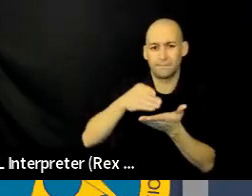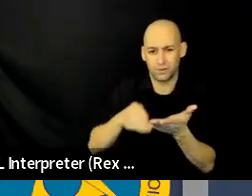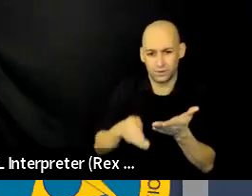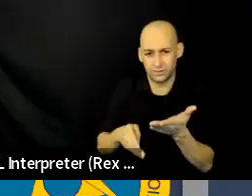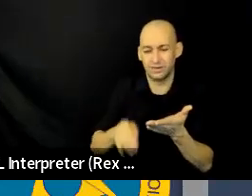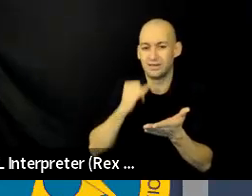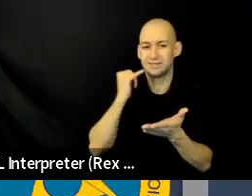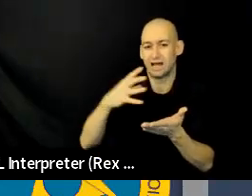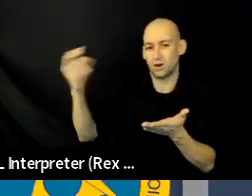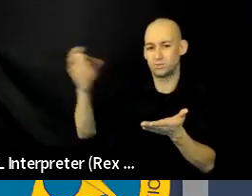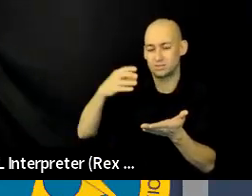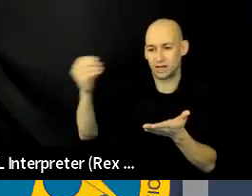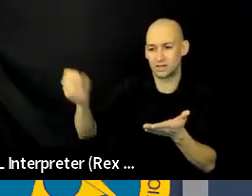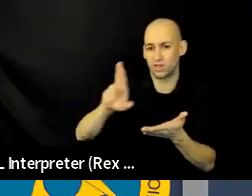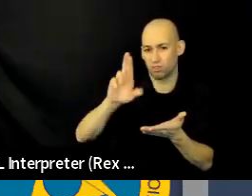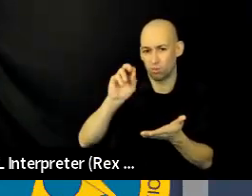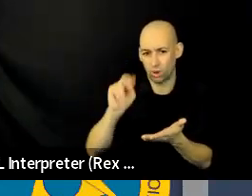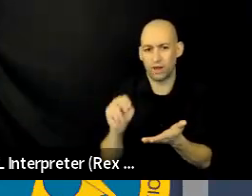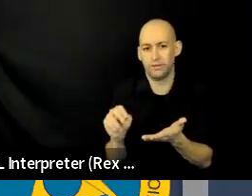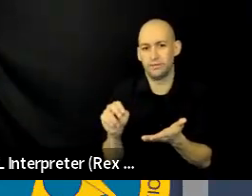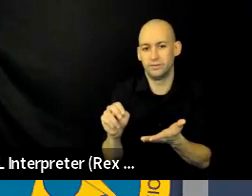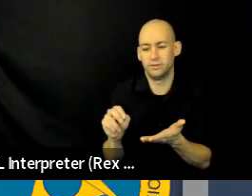is outside the RON, and